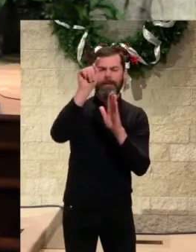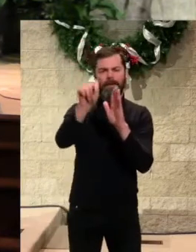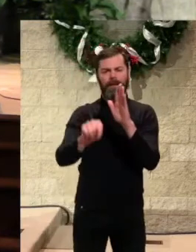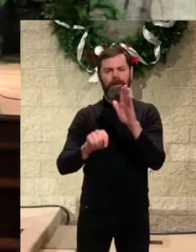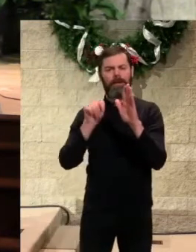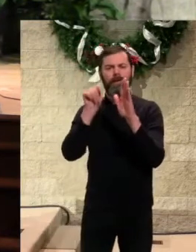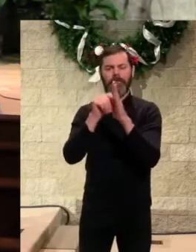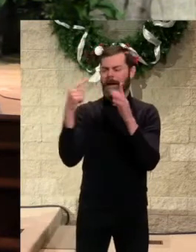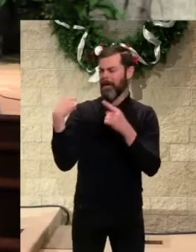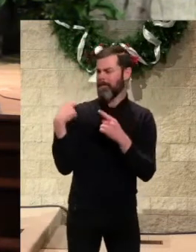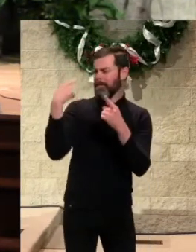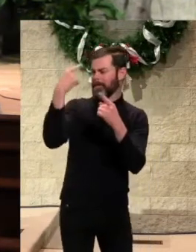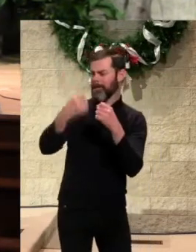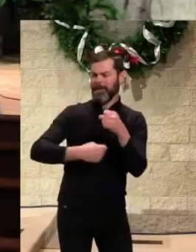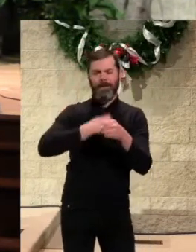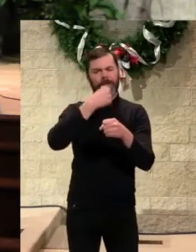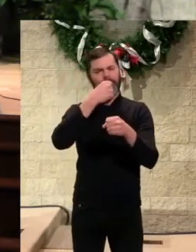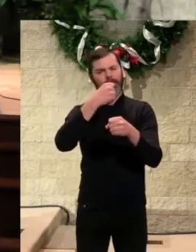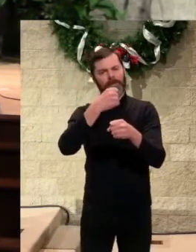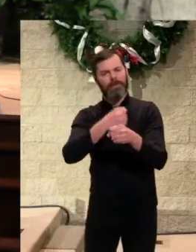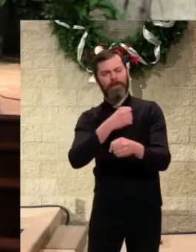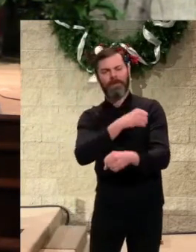wonderful time of the